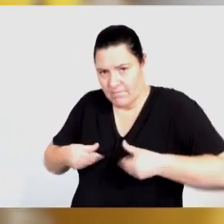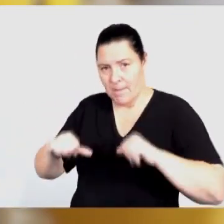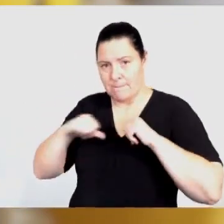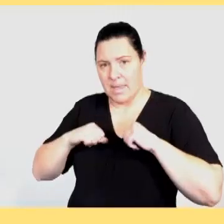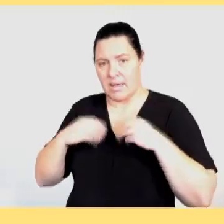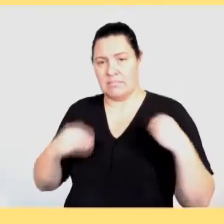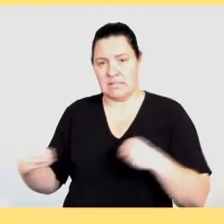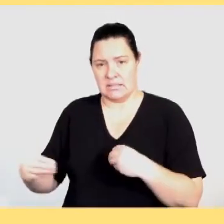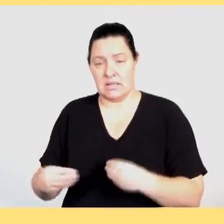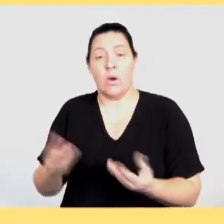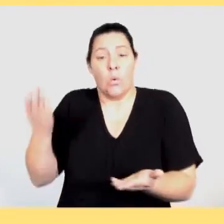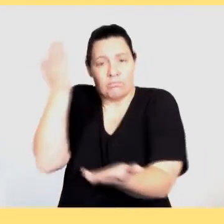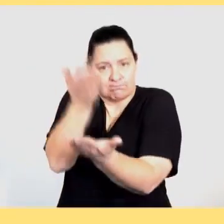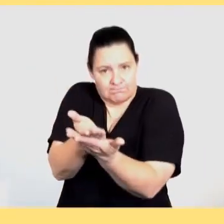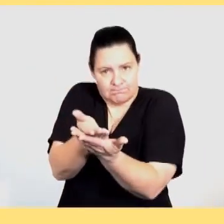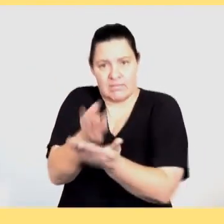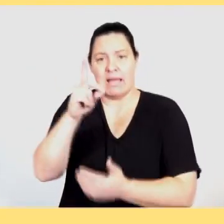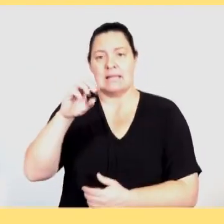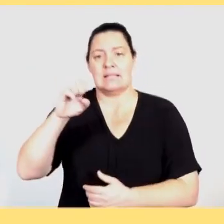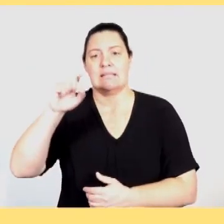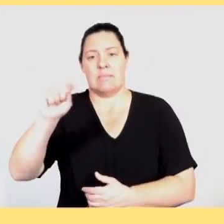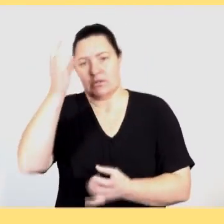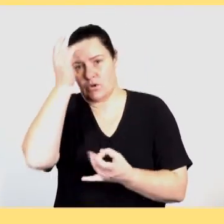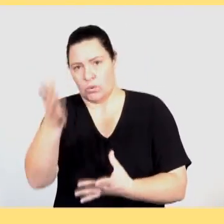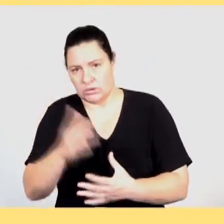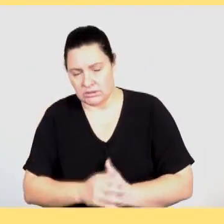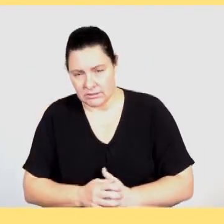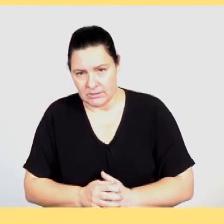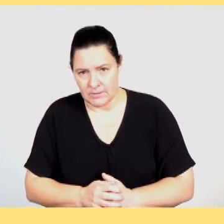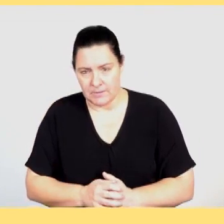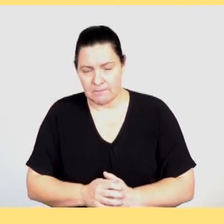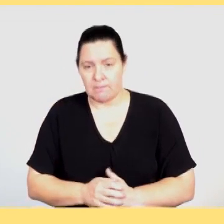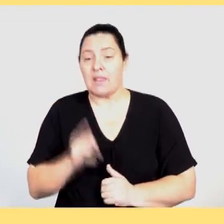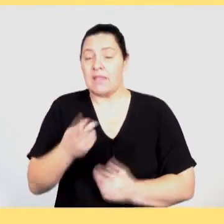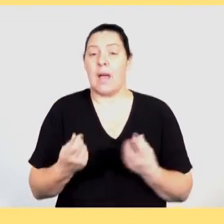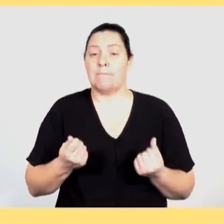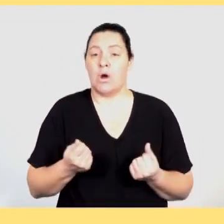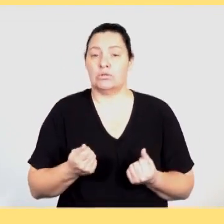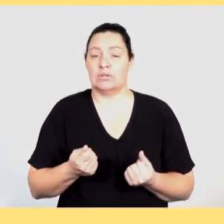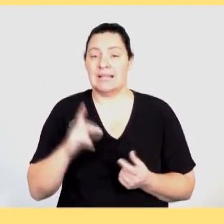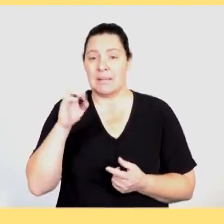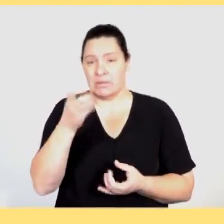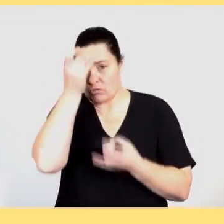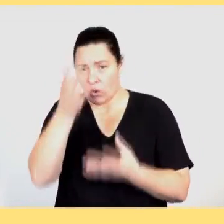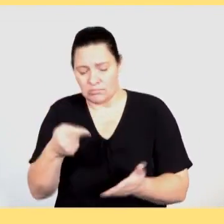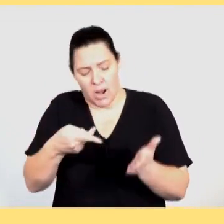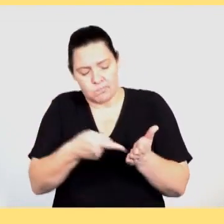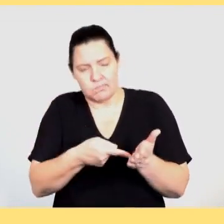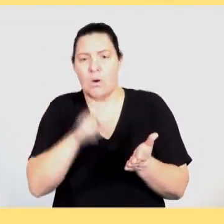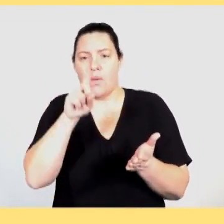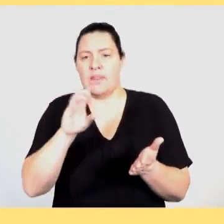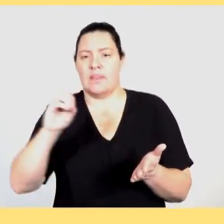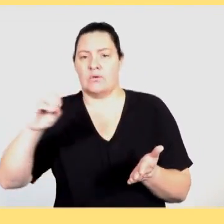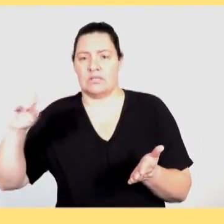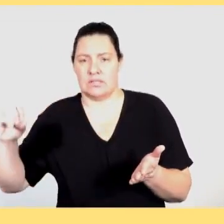business. With a debit note, remember, the goods will come back with a debit note. And the amount on the debit note is